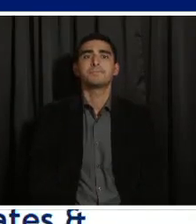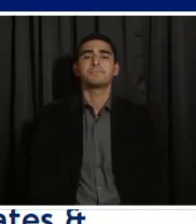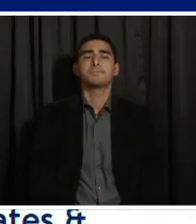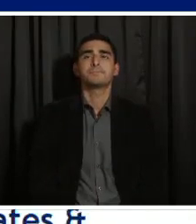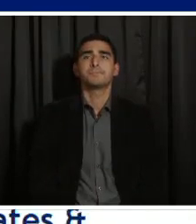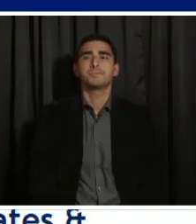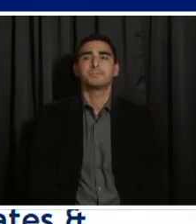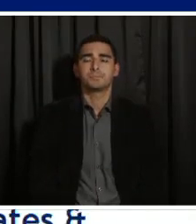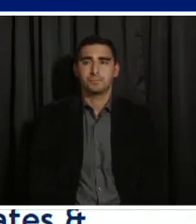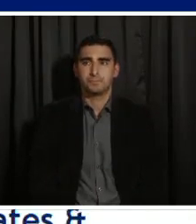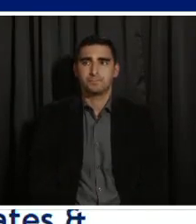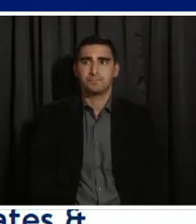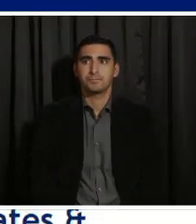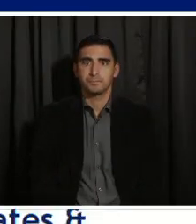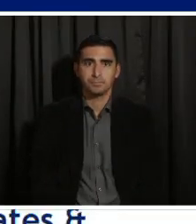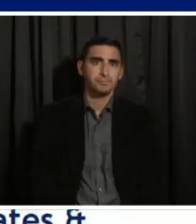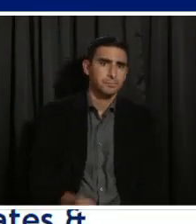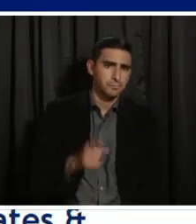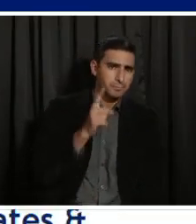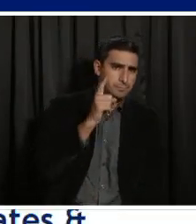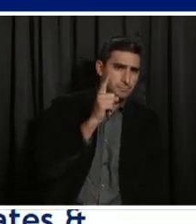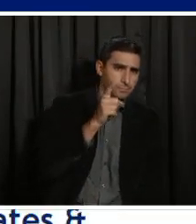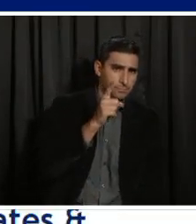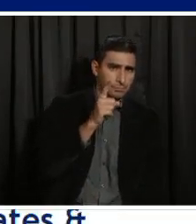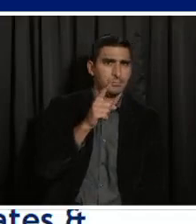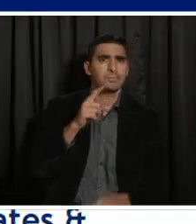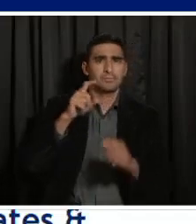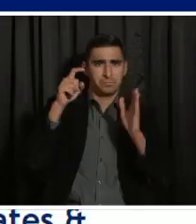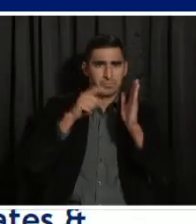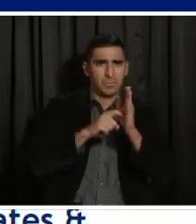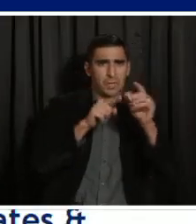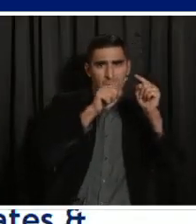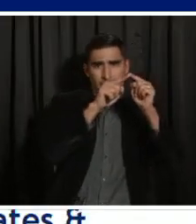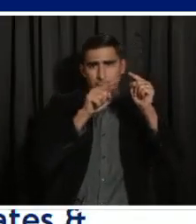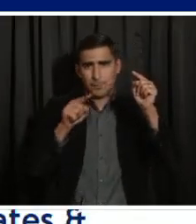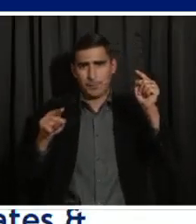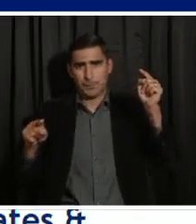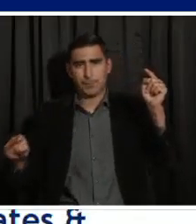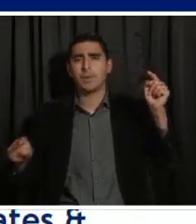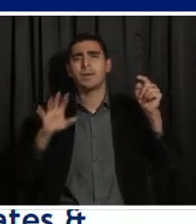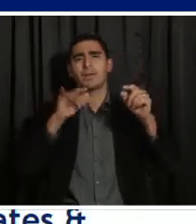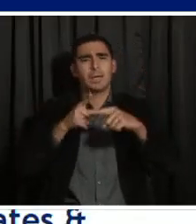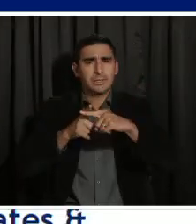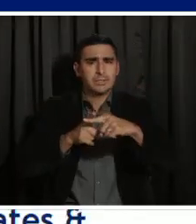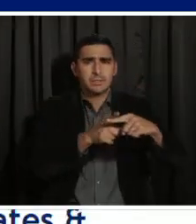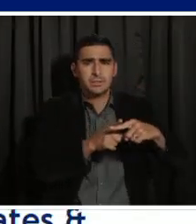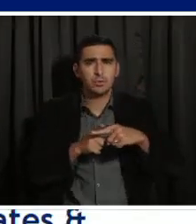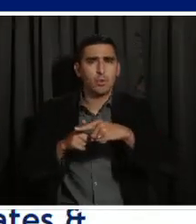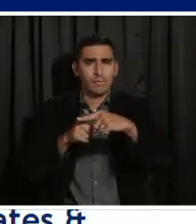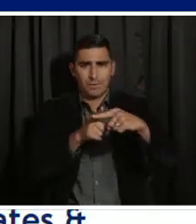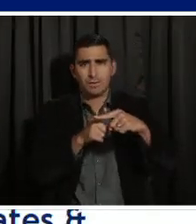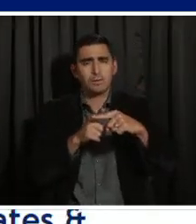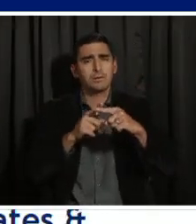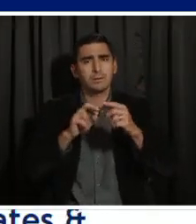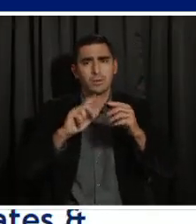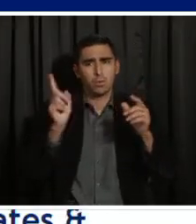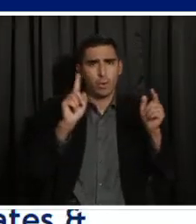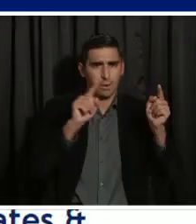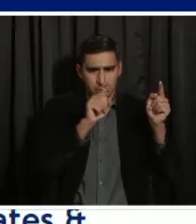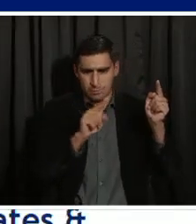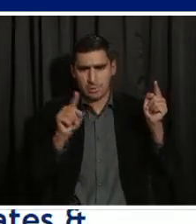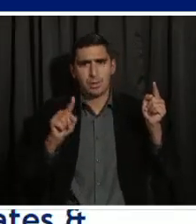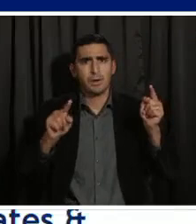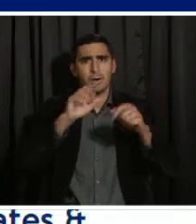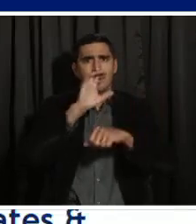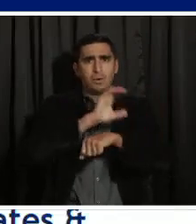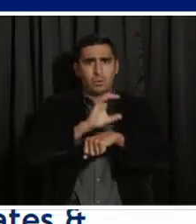Next, I want to share this geographic trend with you. So this is a figure that I frequently share with you to explain some of the variability in geographic